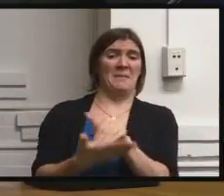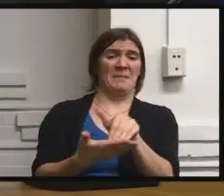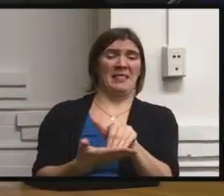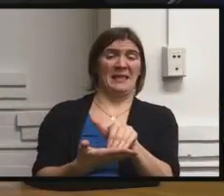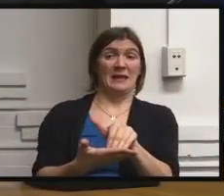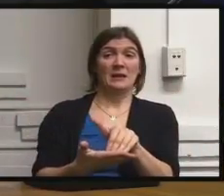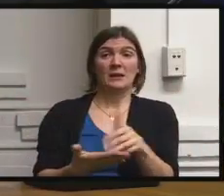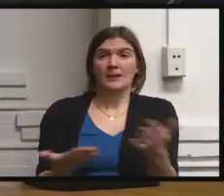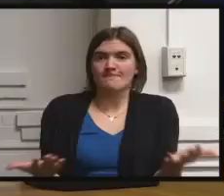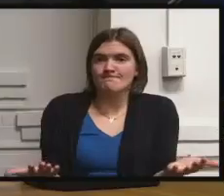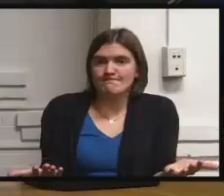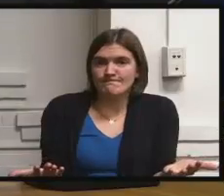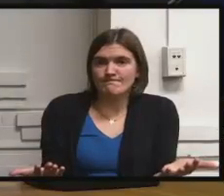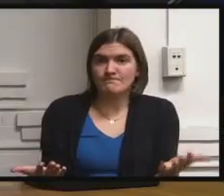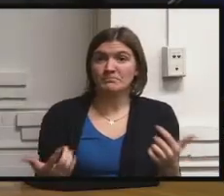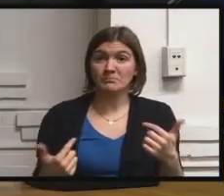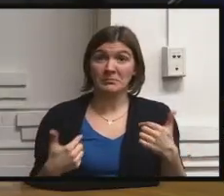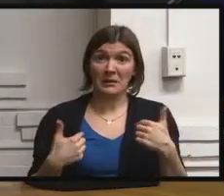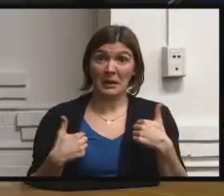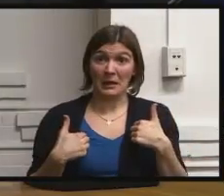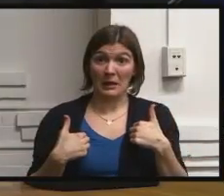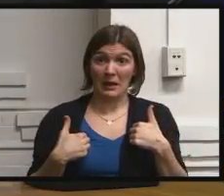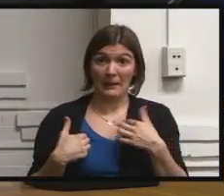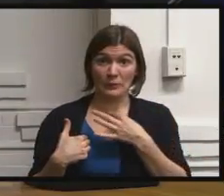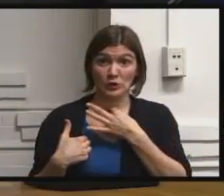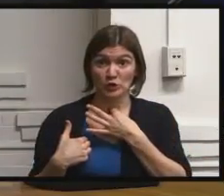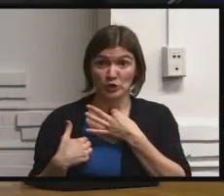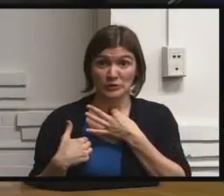personally would like to at least hear